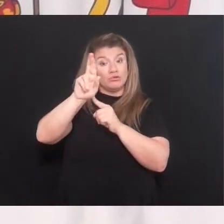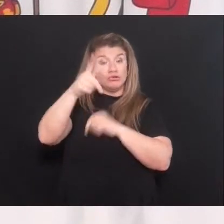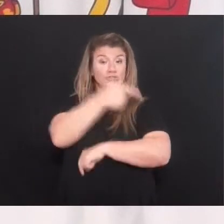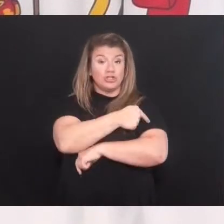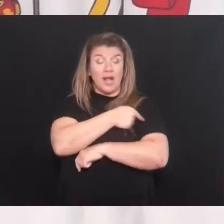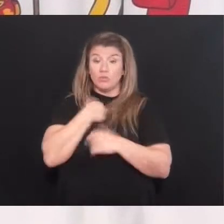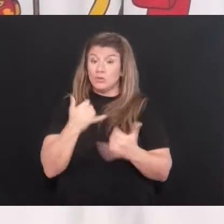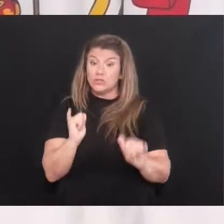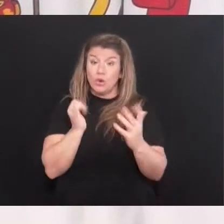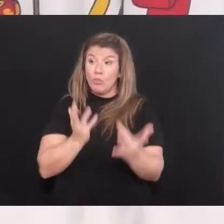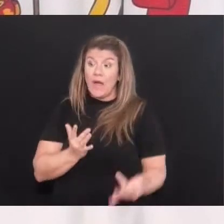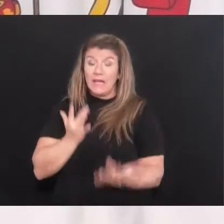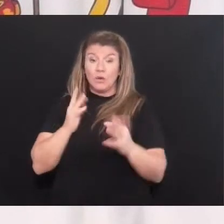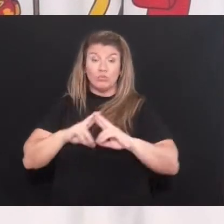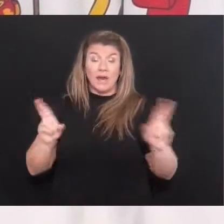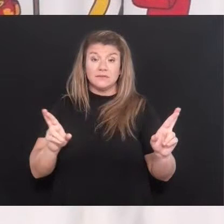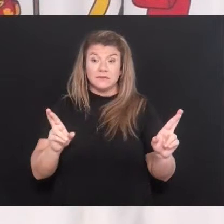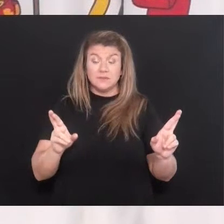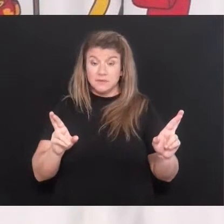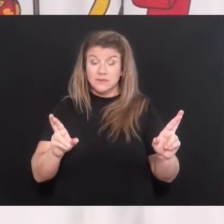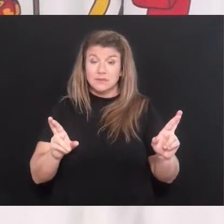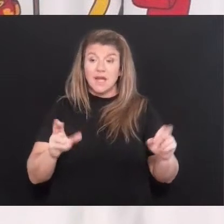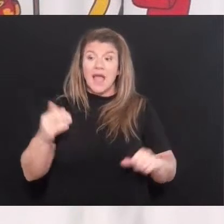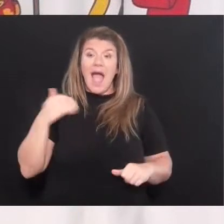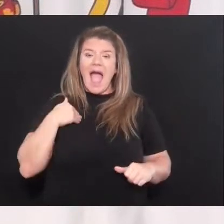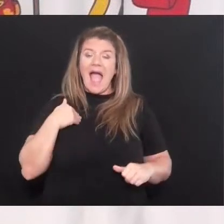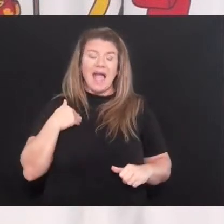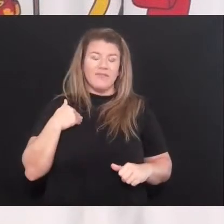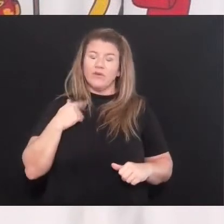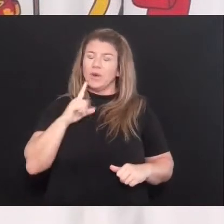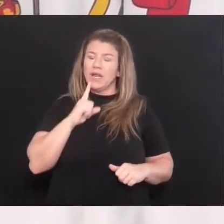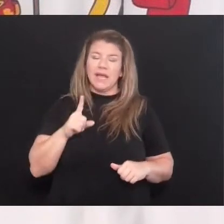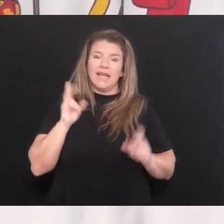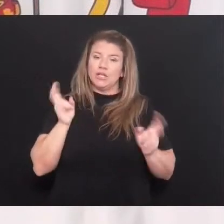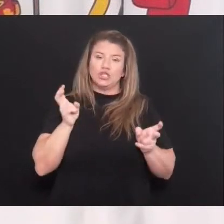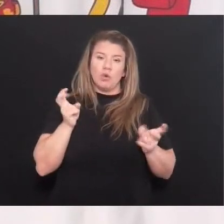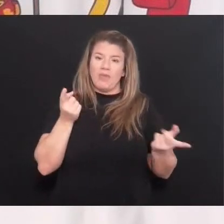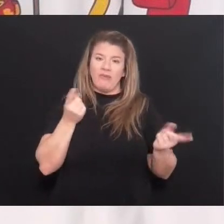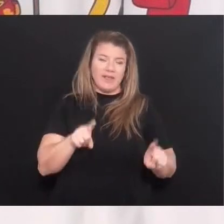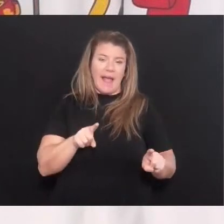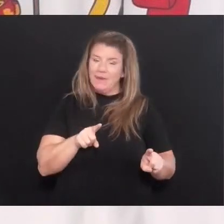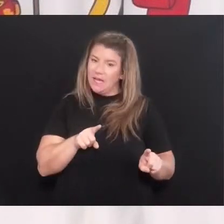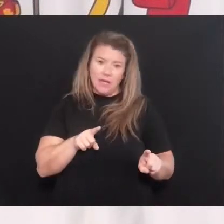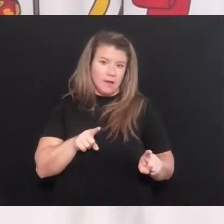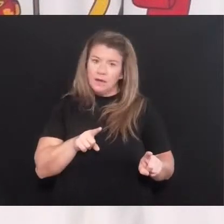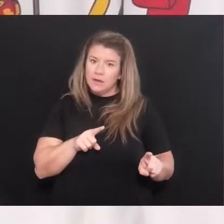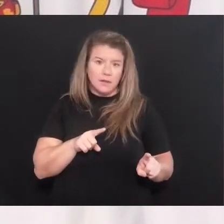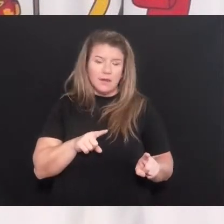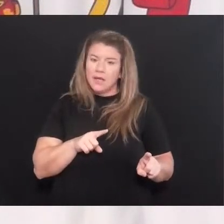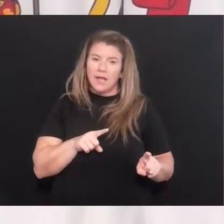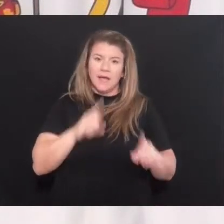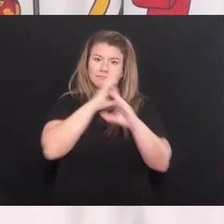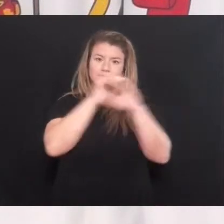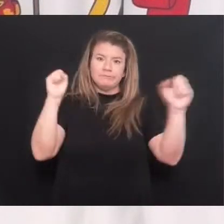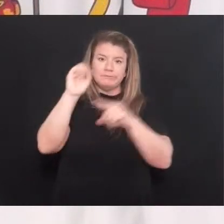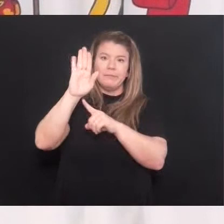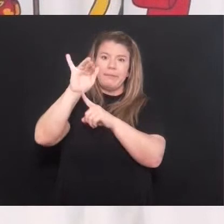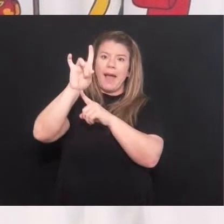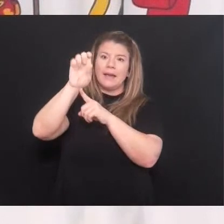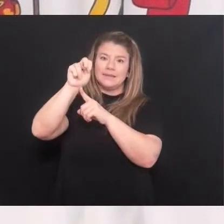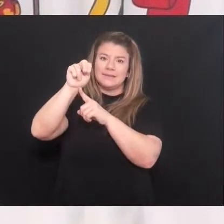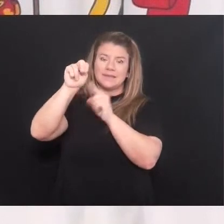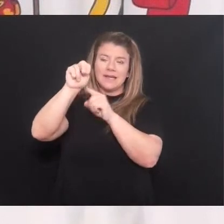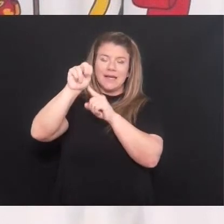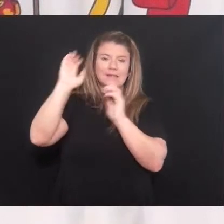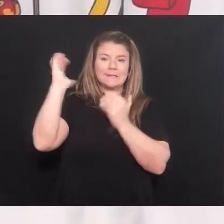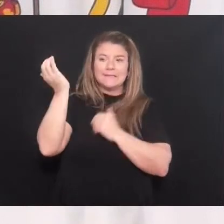to go. I've got big time issues, with all the stuff that's going on with the Biden administration. It just